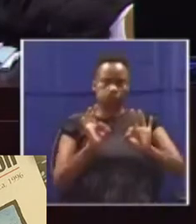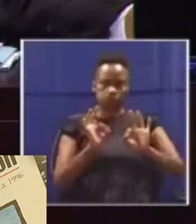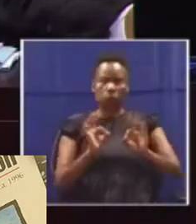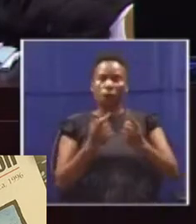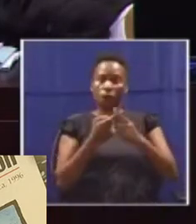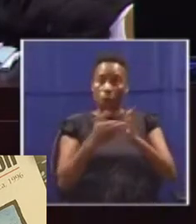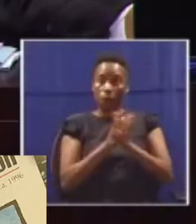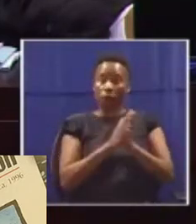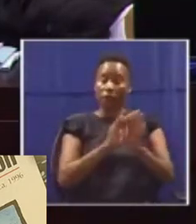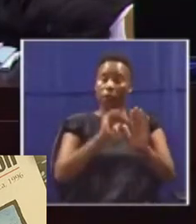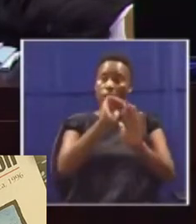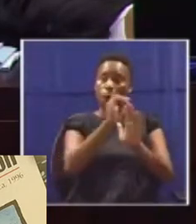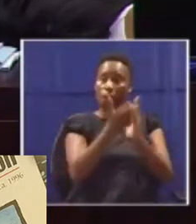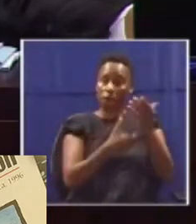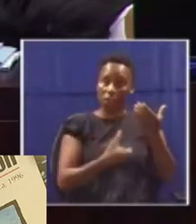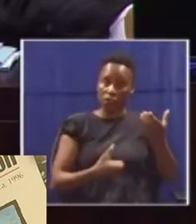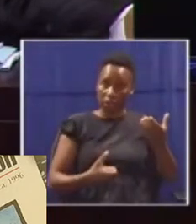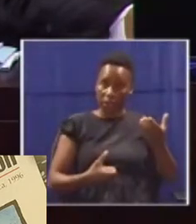The bill